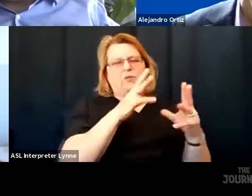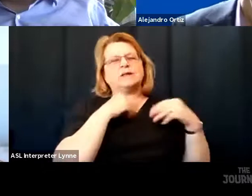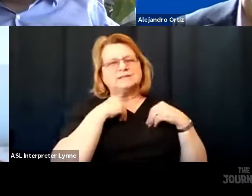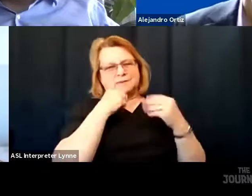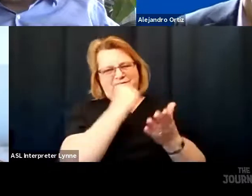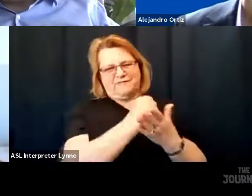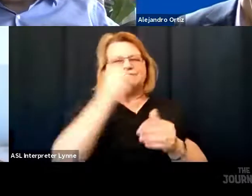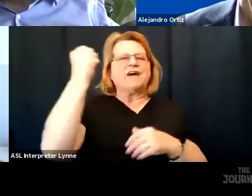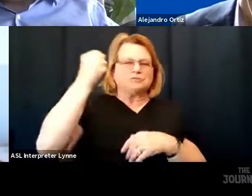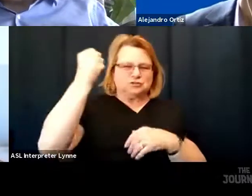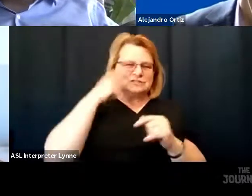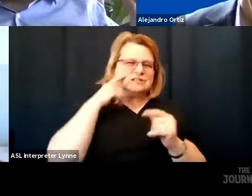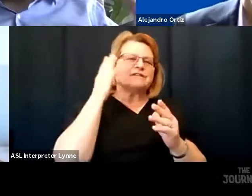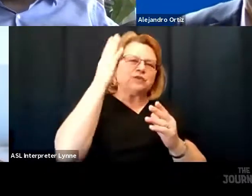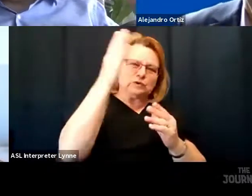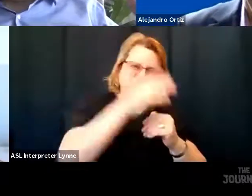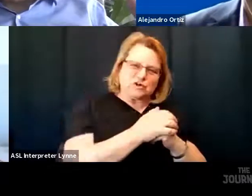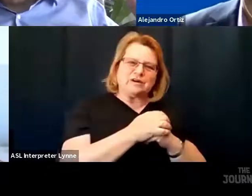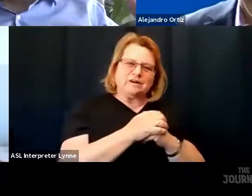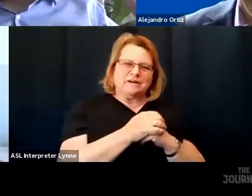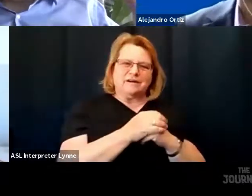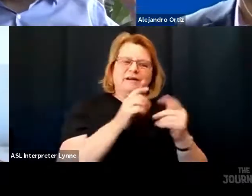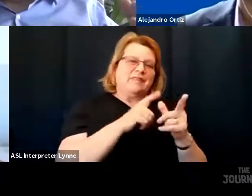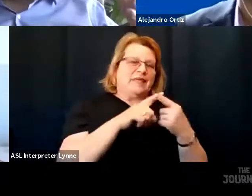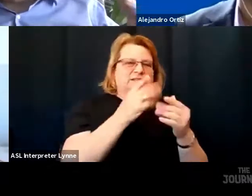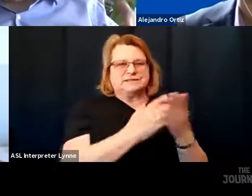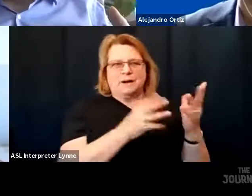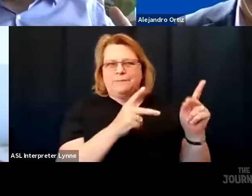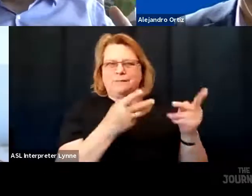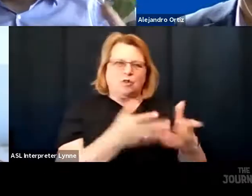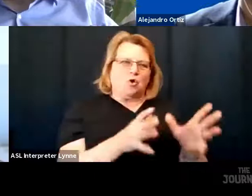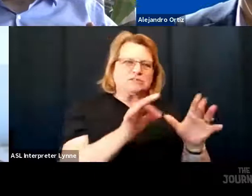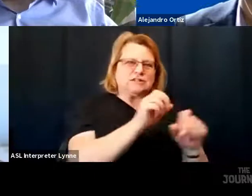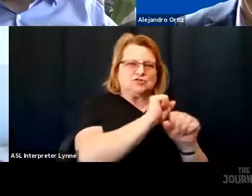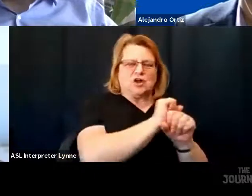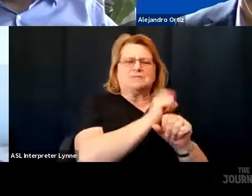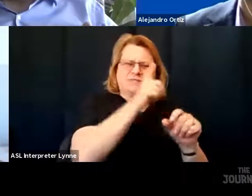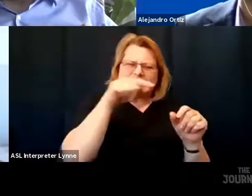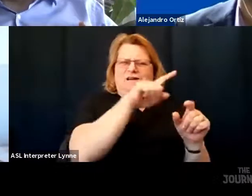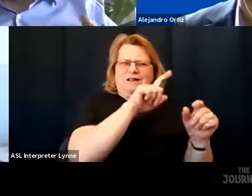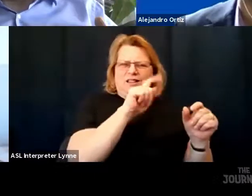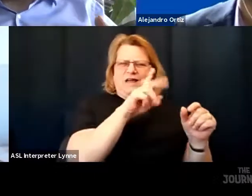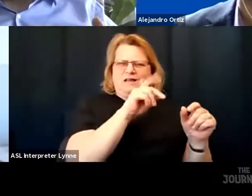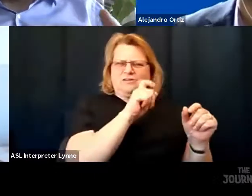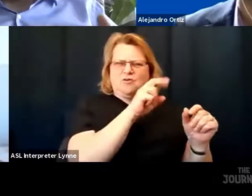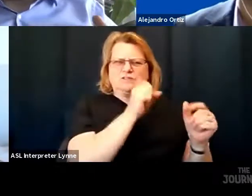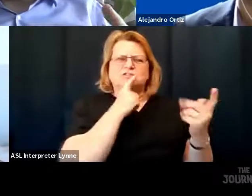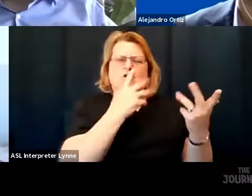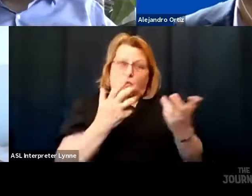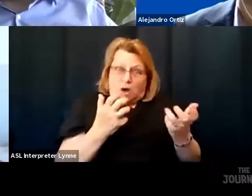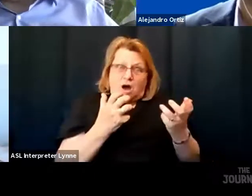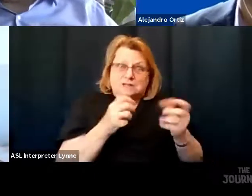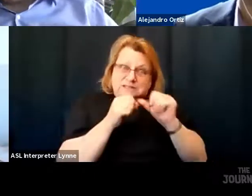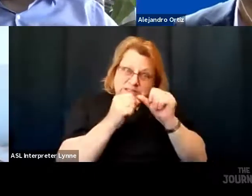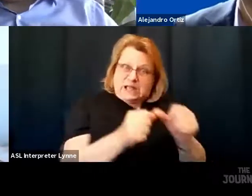God, right? That, you know, we're in a pandemic. A lot of people have lost their jobs. We want steady revenue to come in. And what's steadier revenue than,